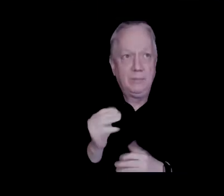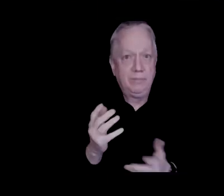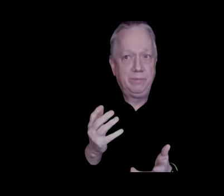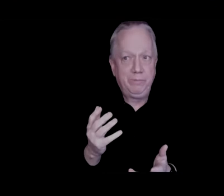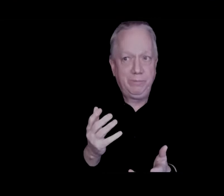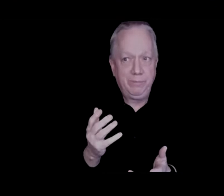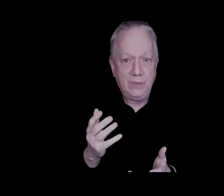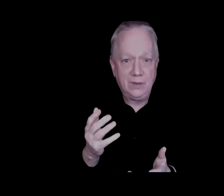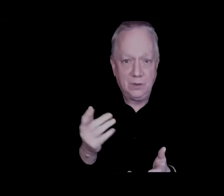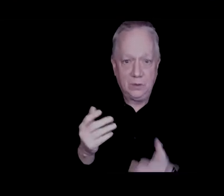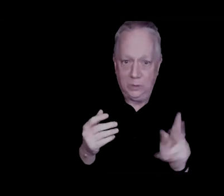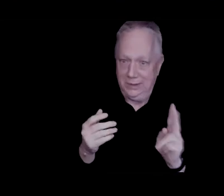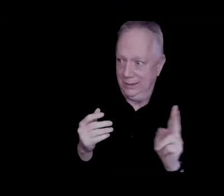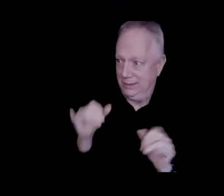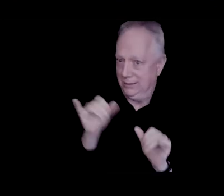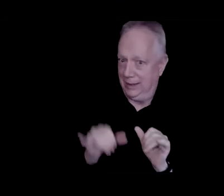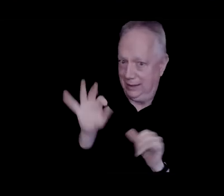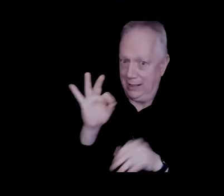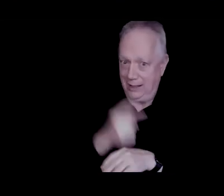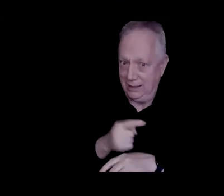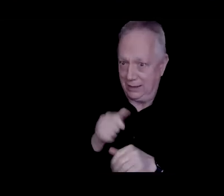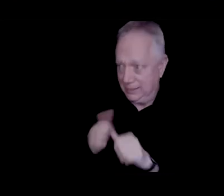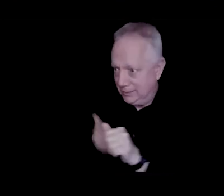And so we spend 9 days like this.